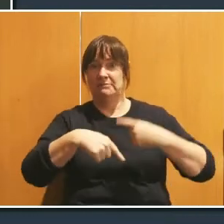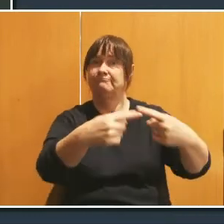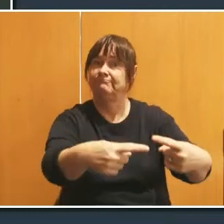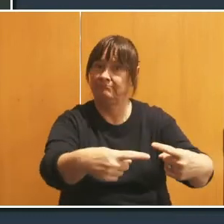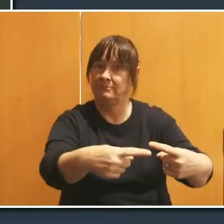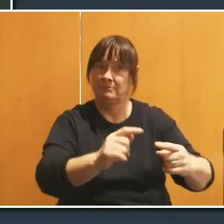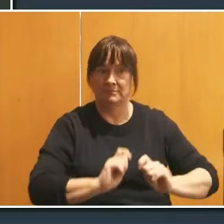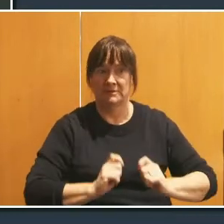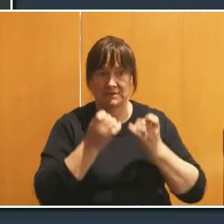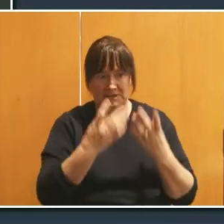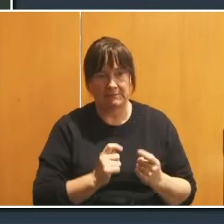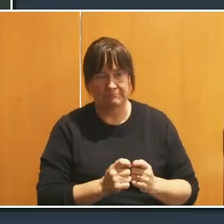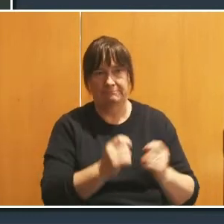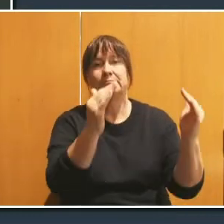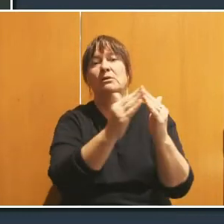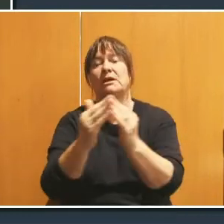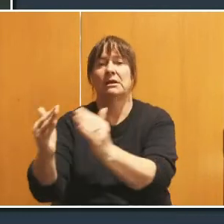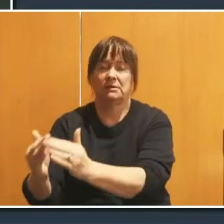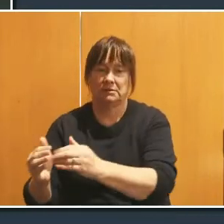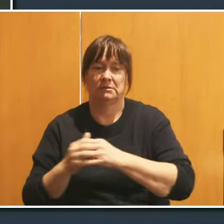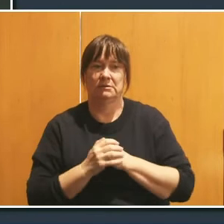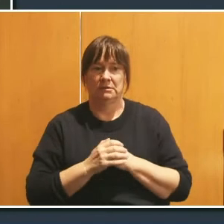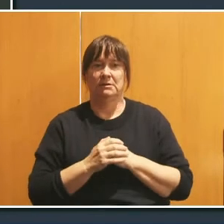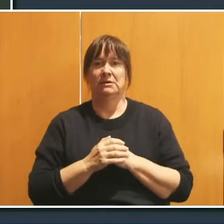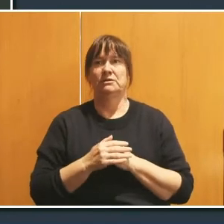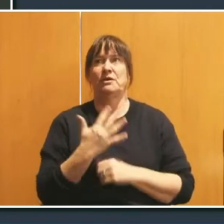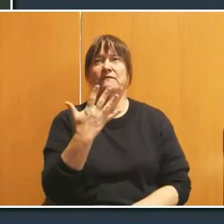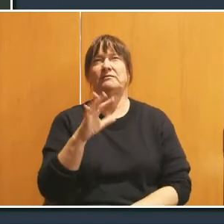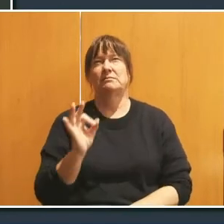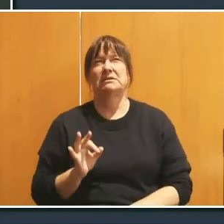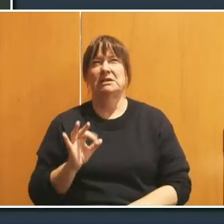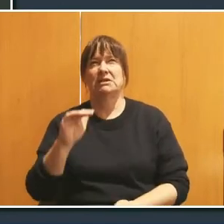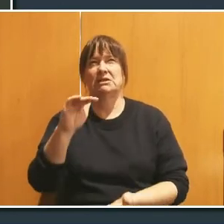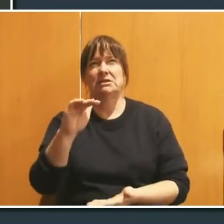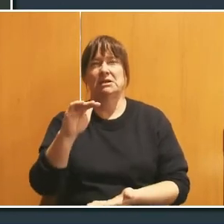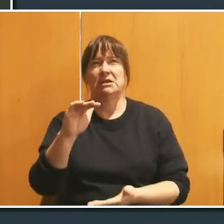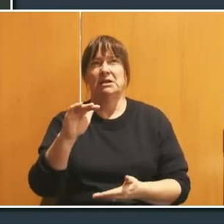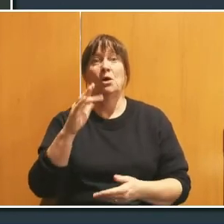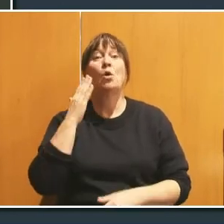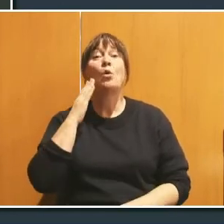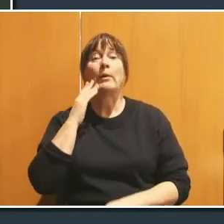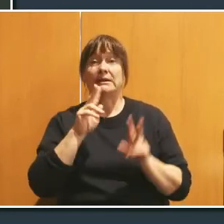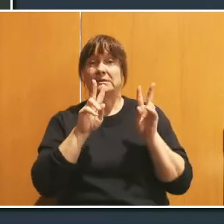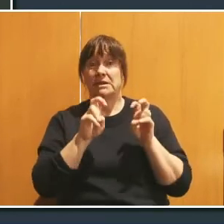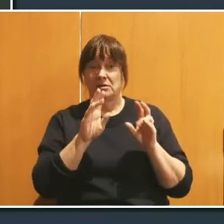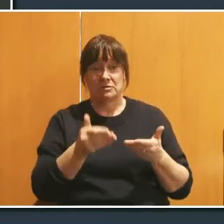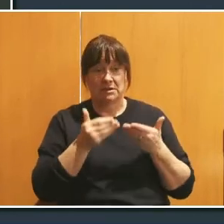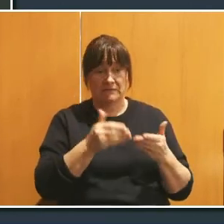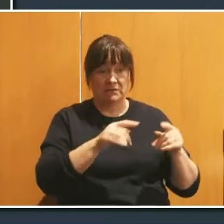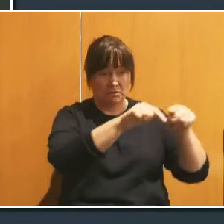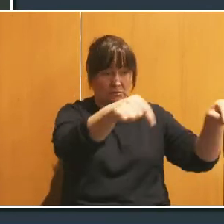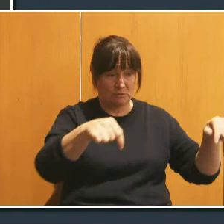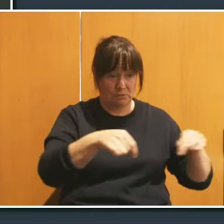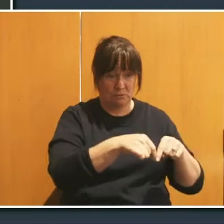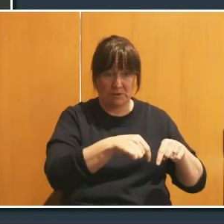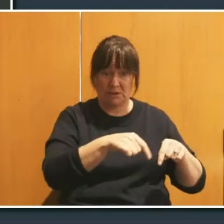the other 50% is on the developer. So much of that 50% should be due once titles are issued, and then the remainder could